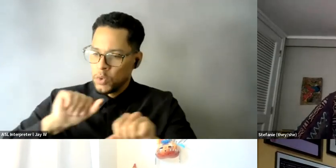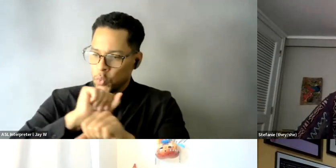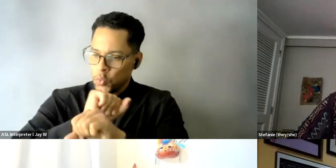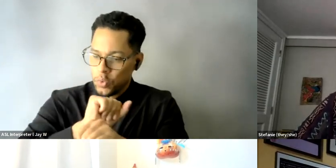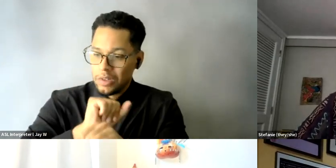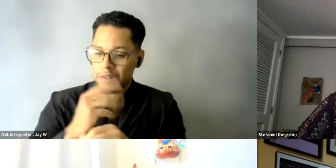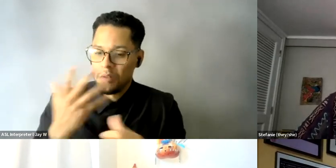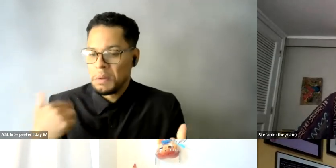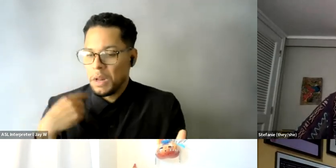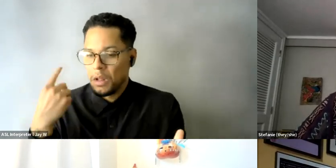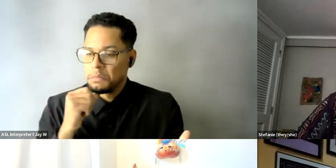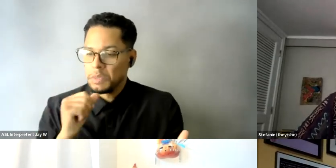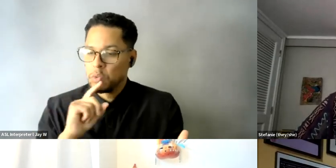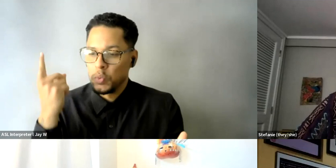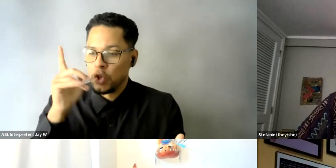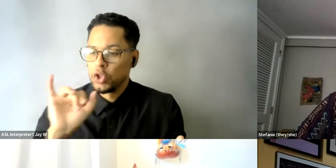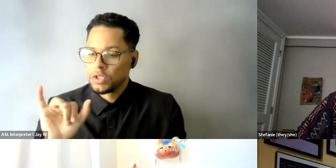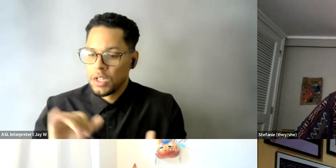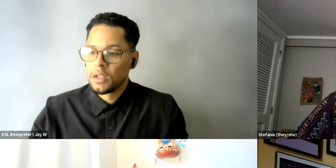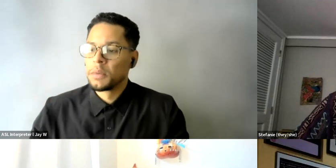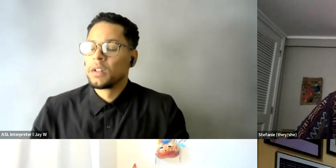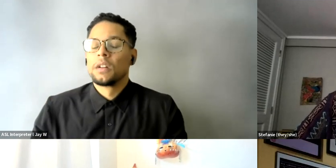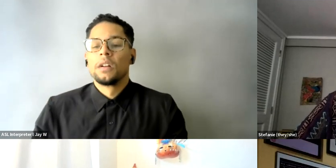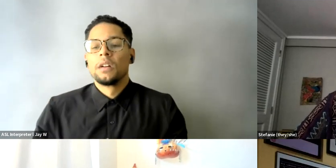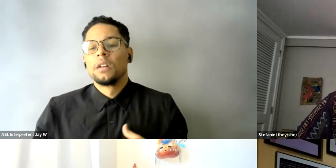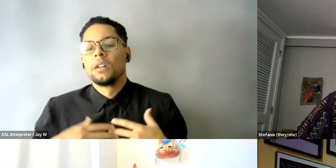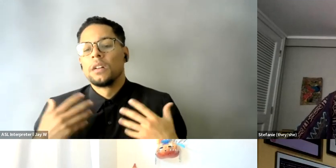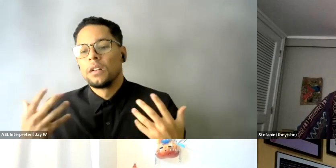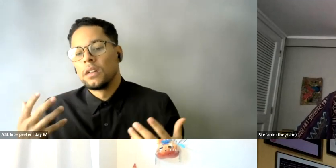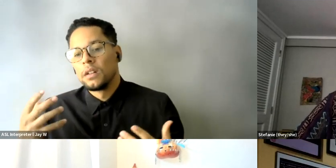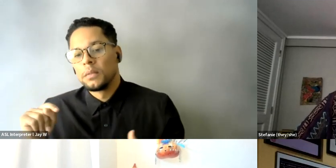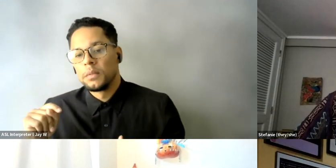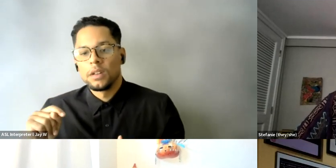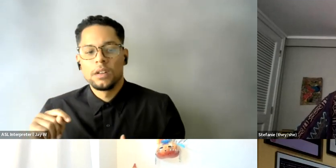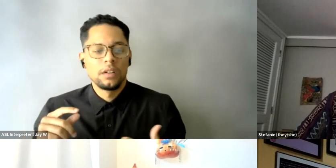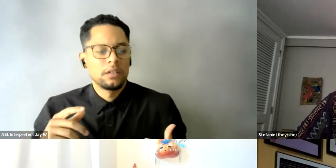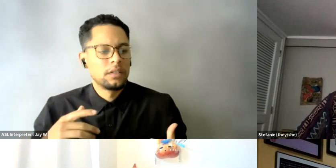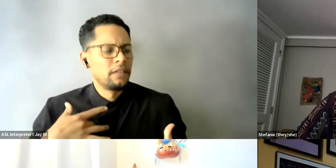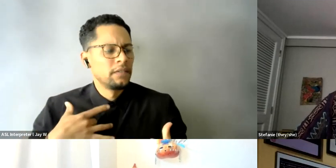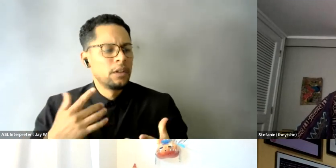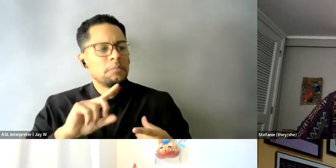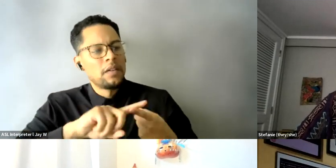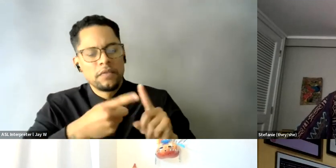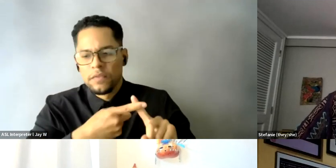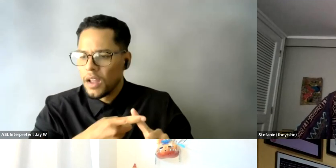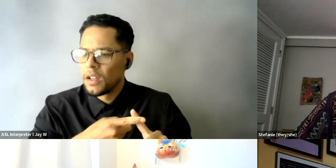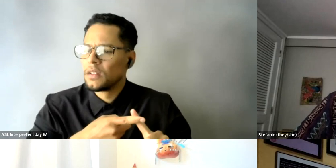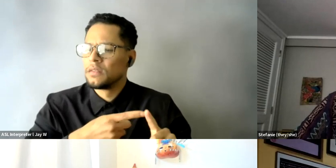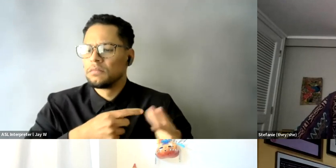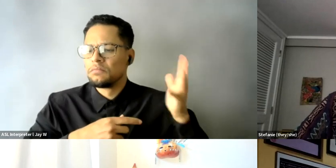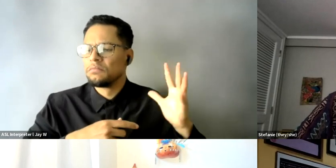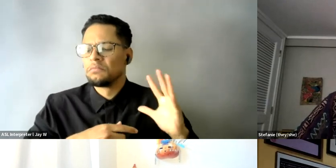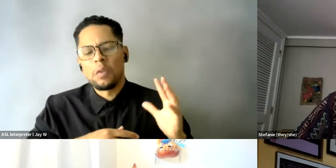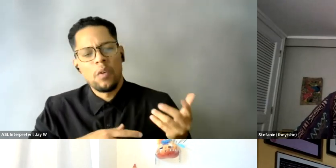but I'd like to think that you know, that my friends and I who were having such a hard time with each other, that